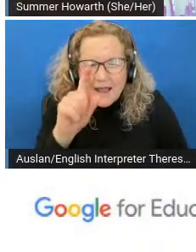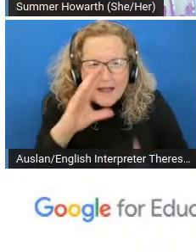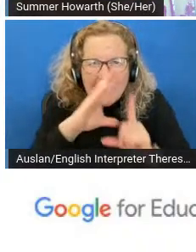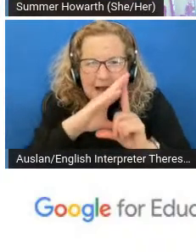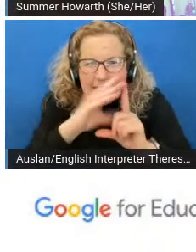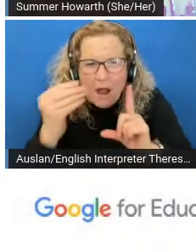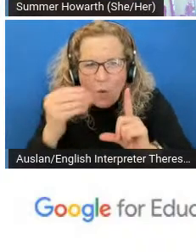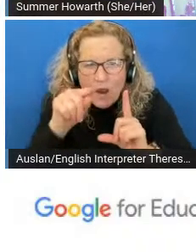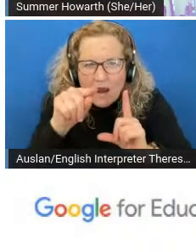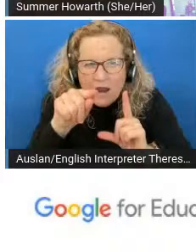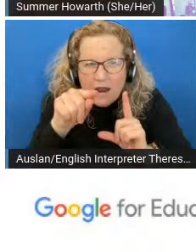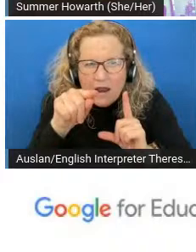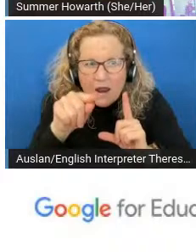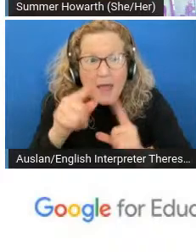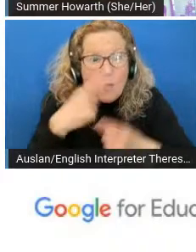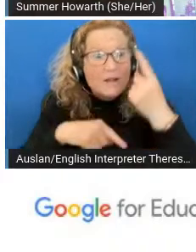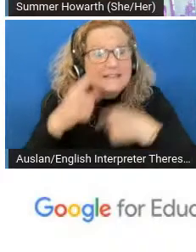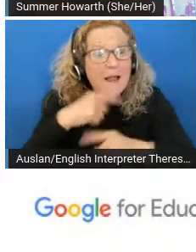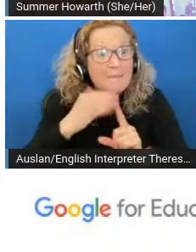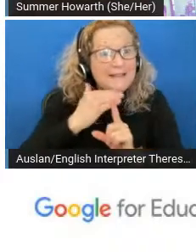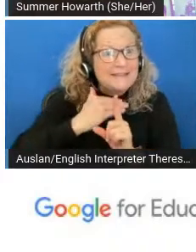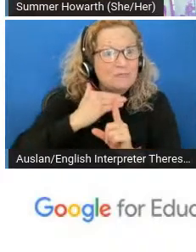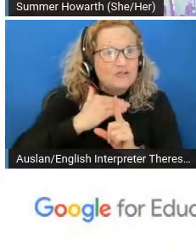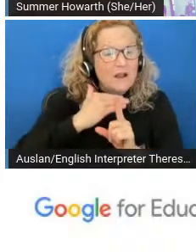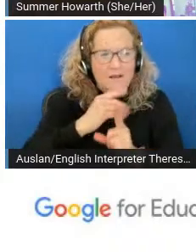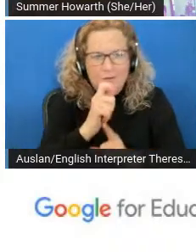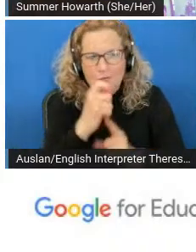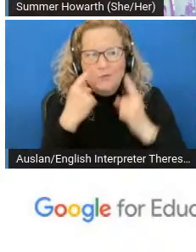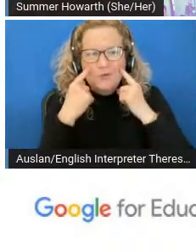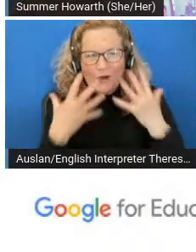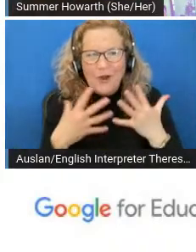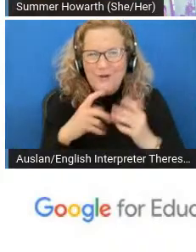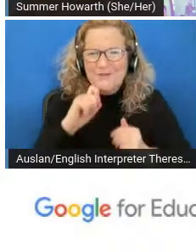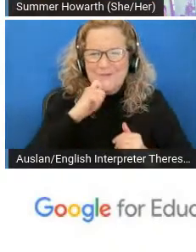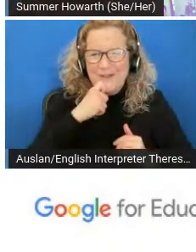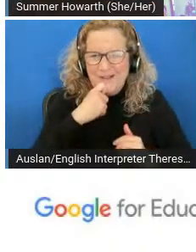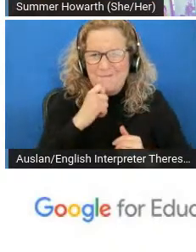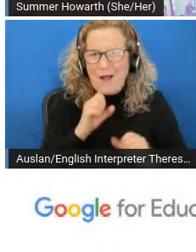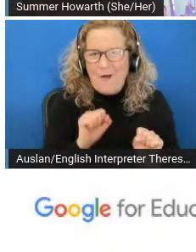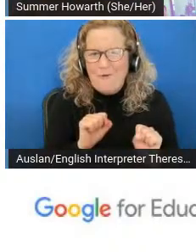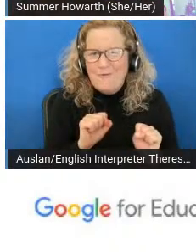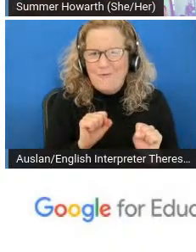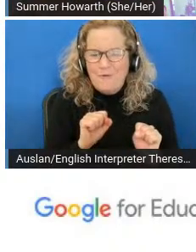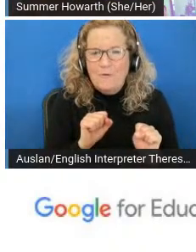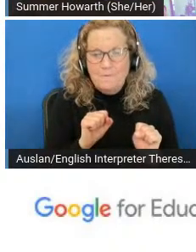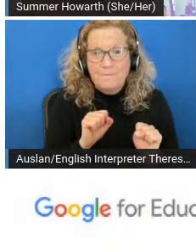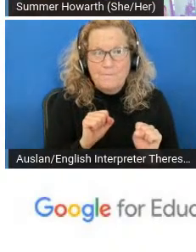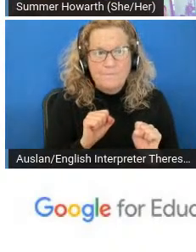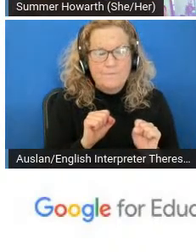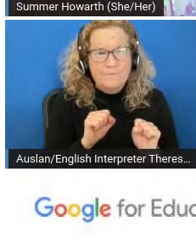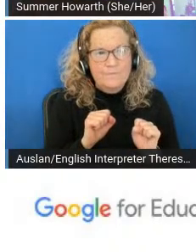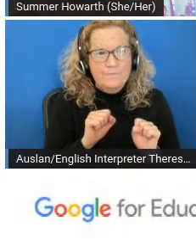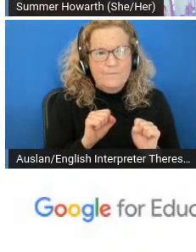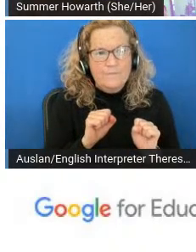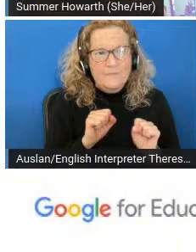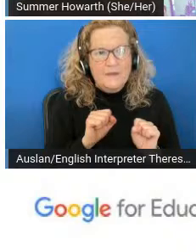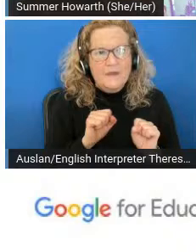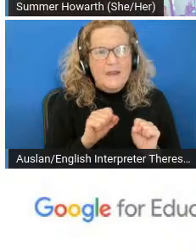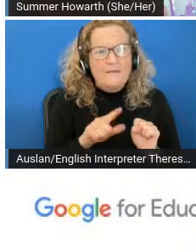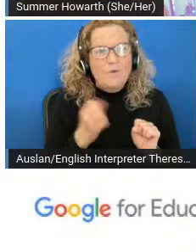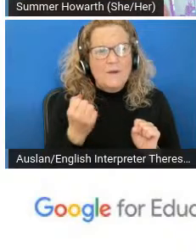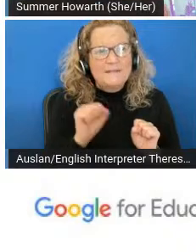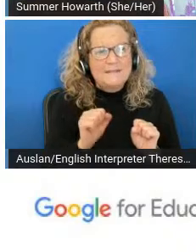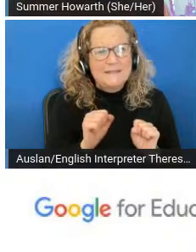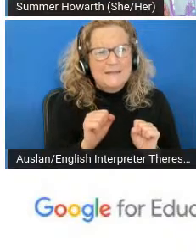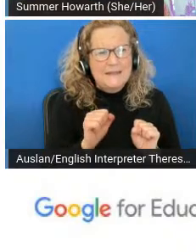will tell me the temperature. I'm not going to do that yet, because I'm going to do that in a second. But if you're still in 1989, you could have an